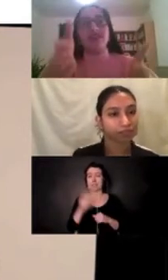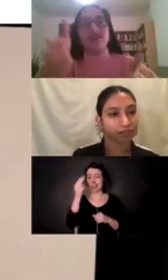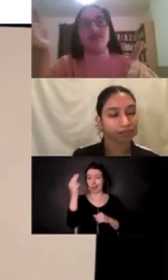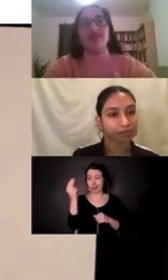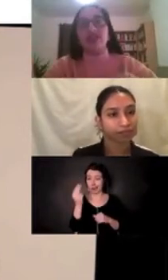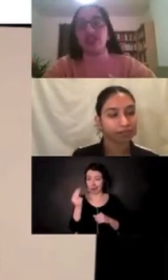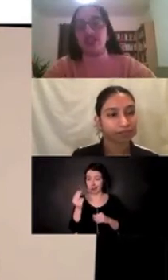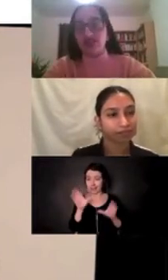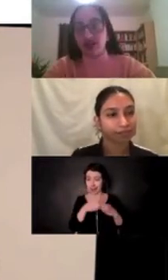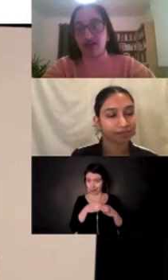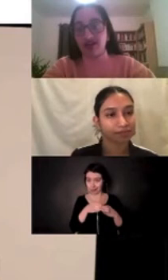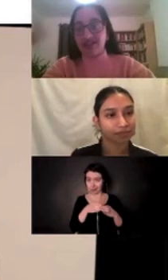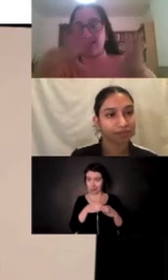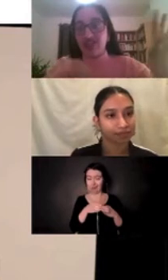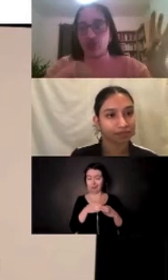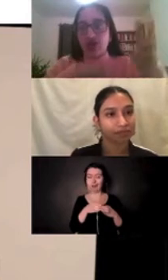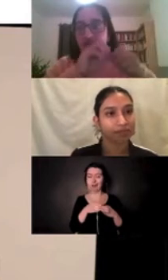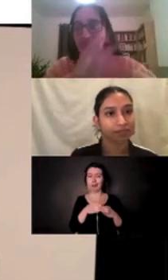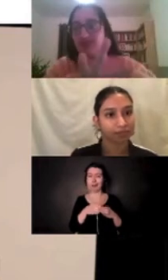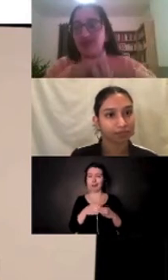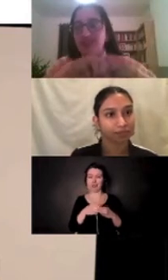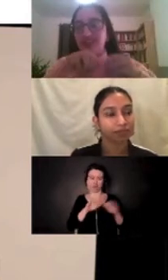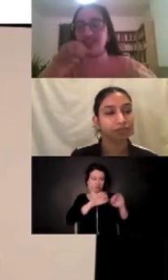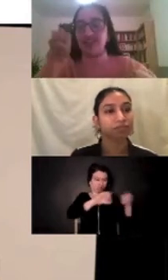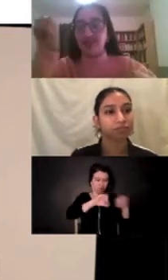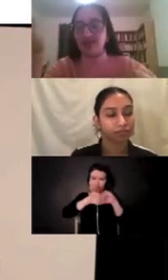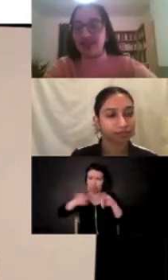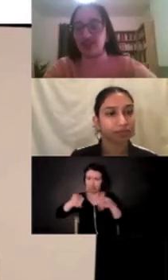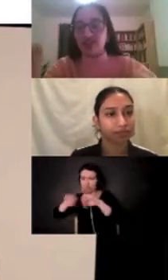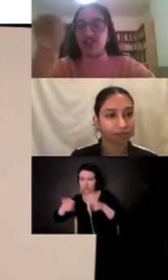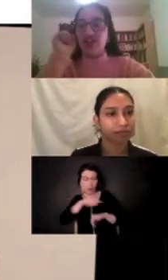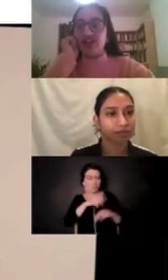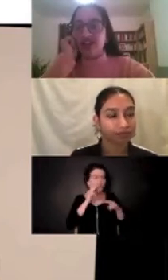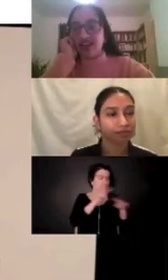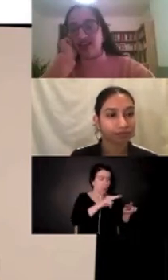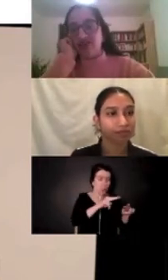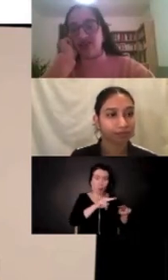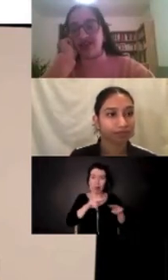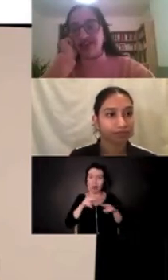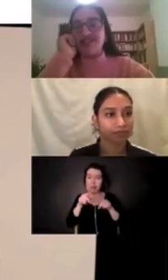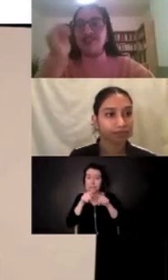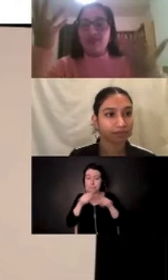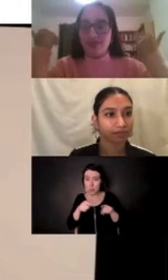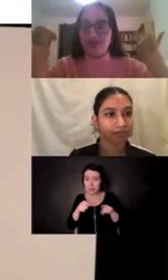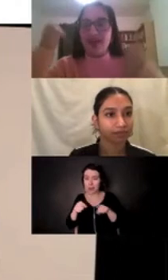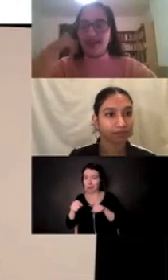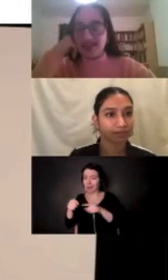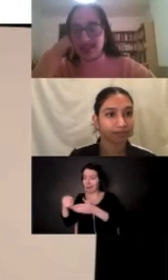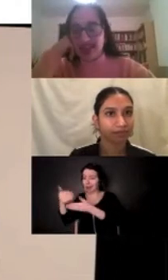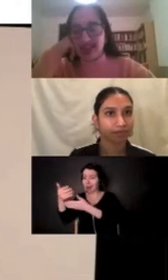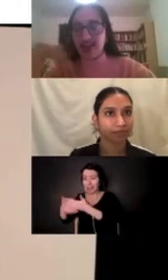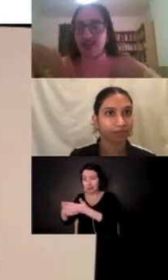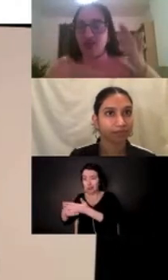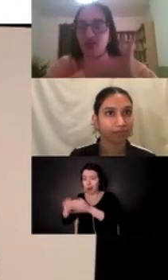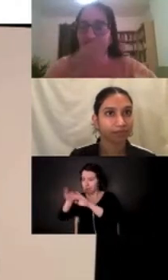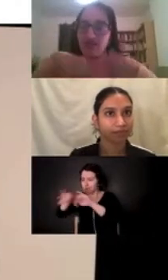rigorous categorization of arts, like visual arts, music, literature, for us back in the